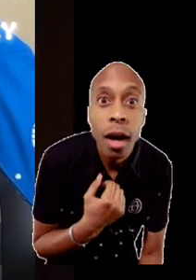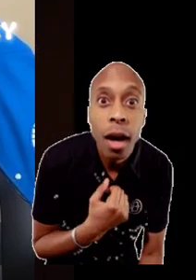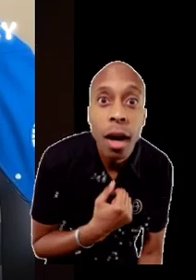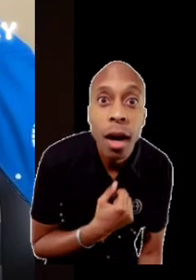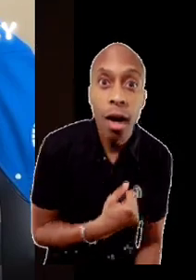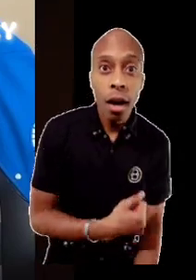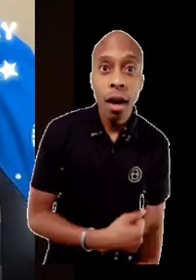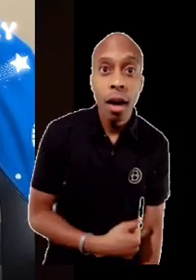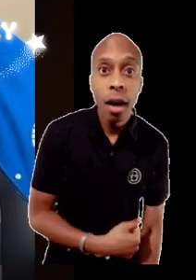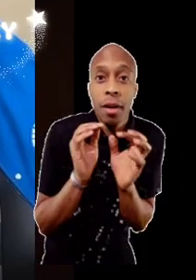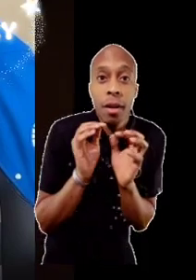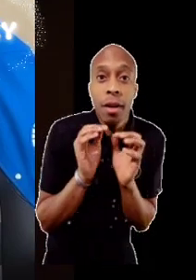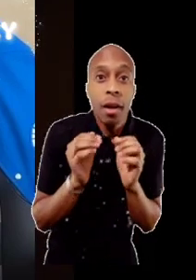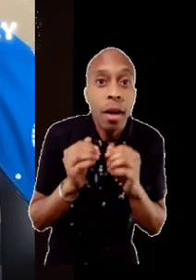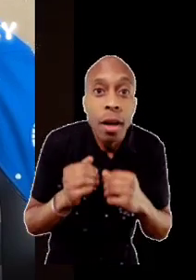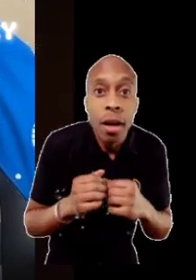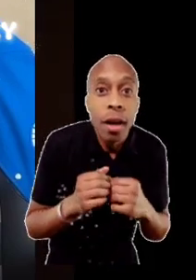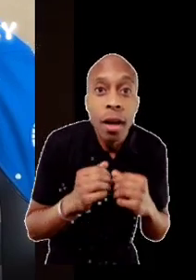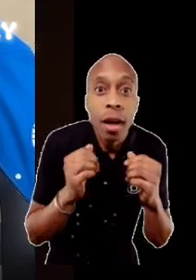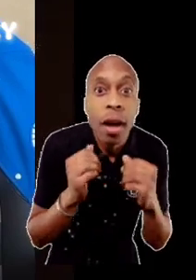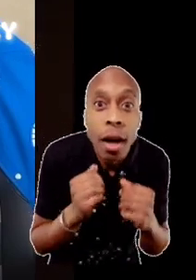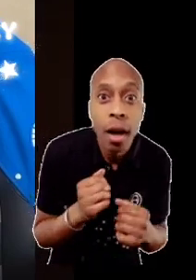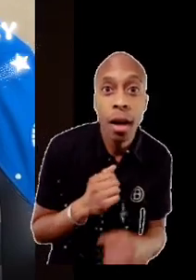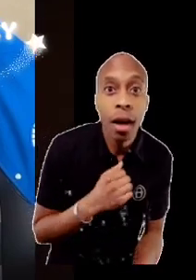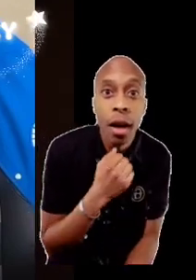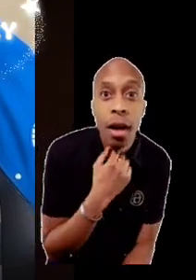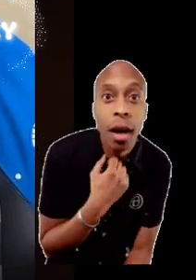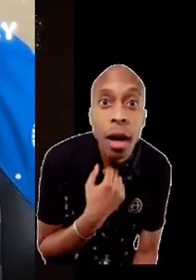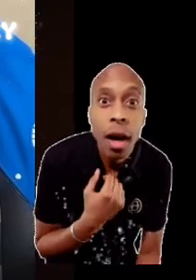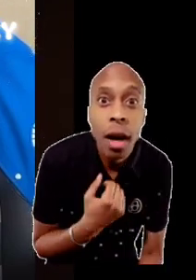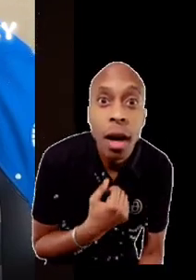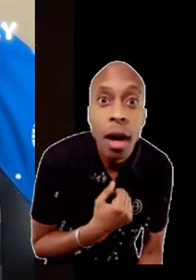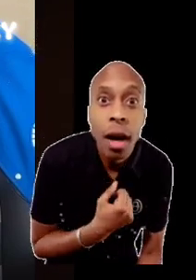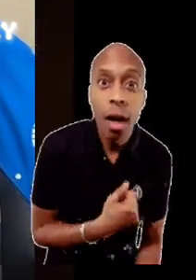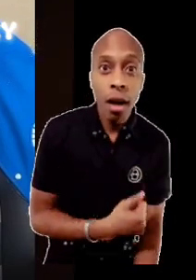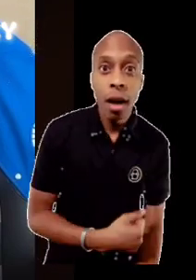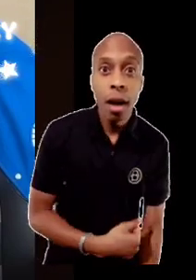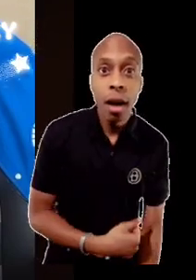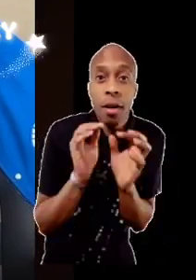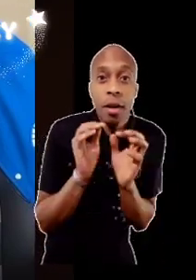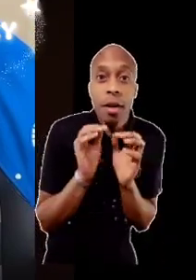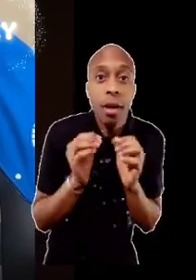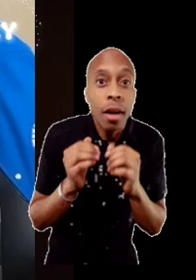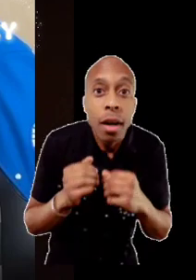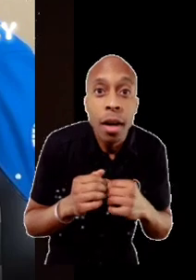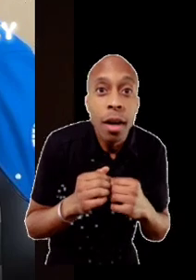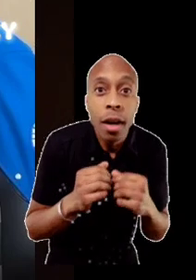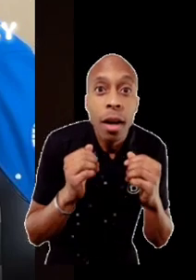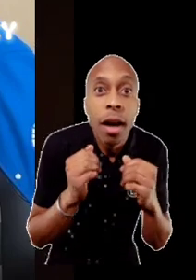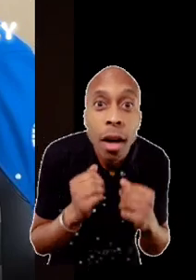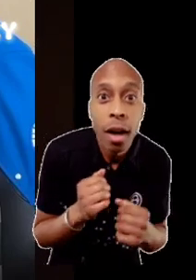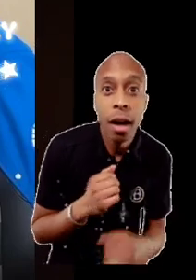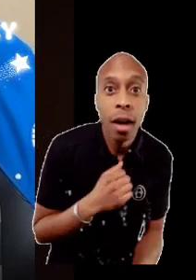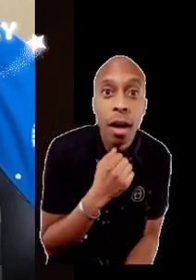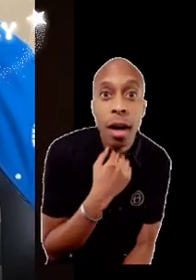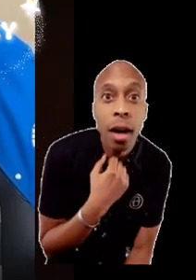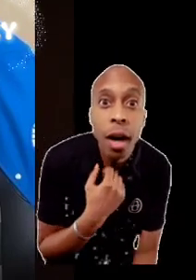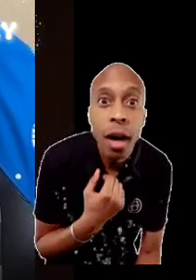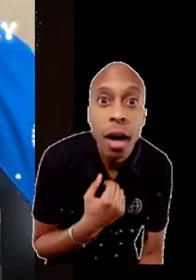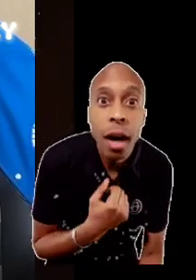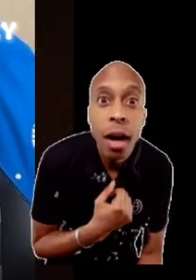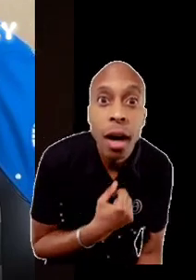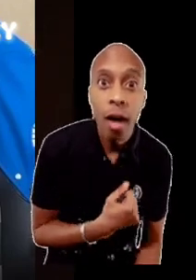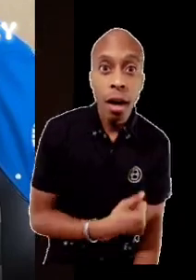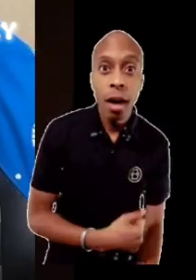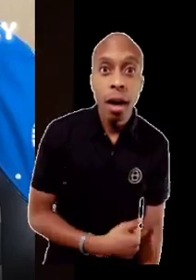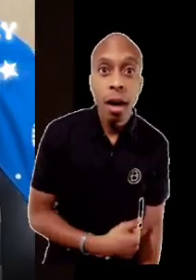need an intervention. Somebody need to talk to you. Nobody not do it. Everybody I look something, I look nothing. Big up to the